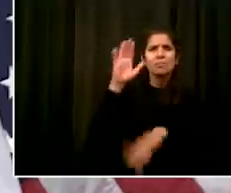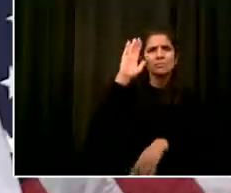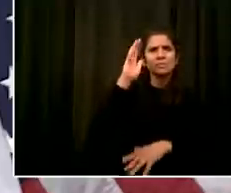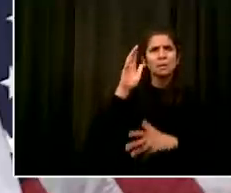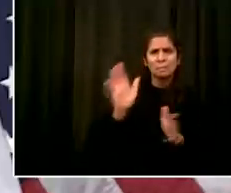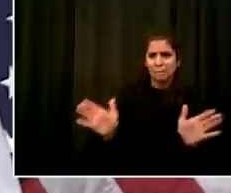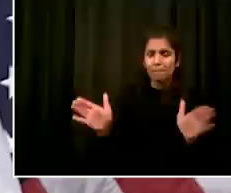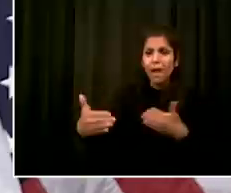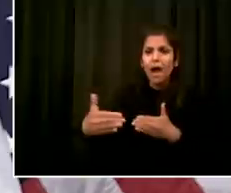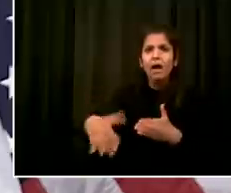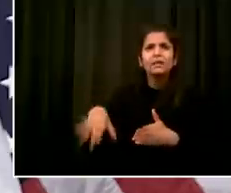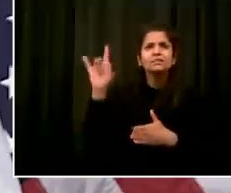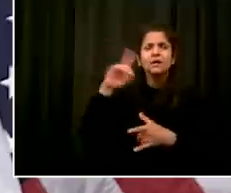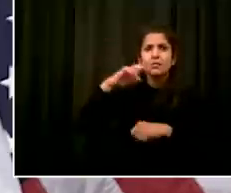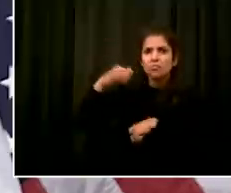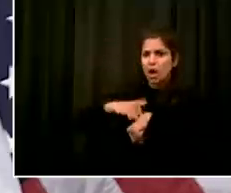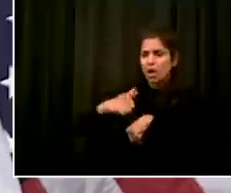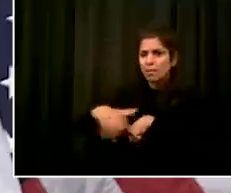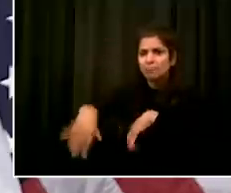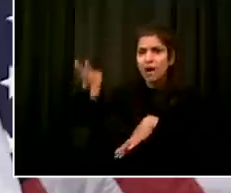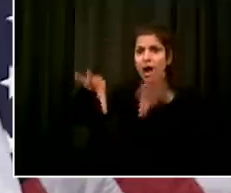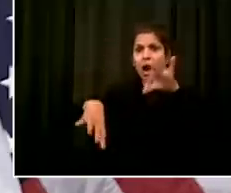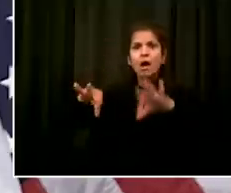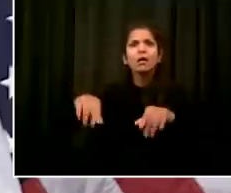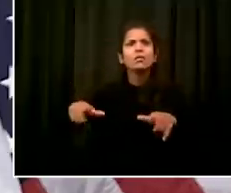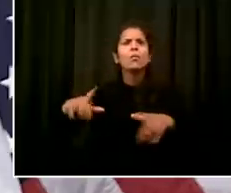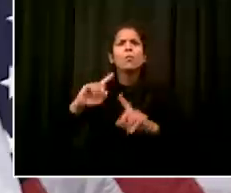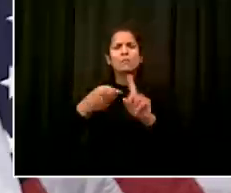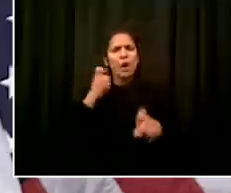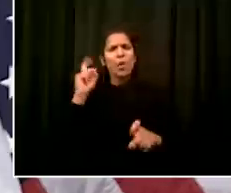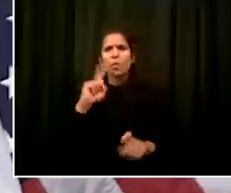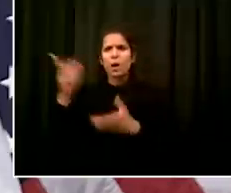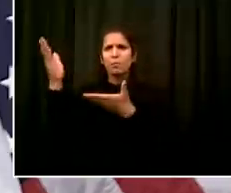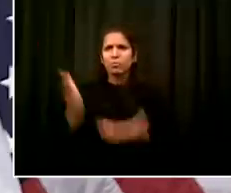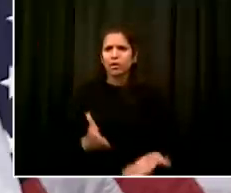of rocks? And then there's another tweet from